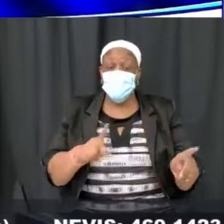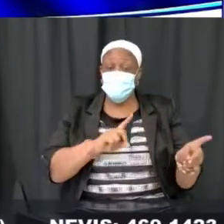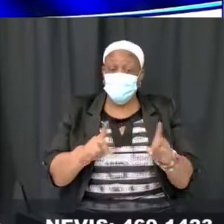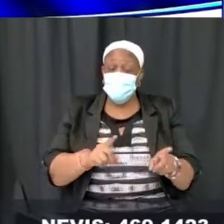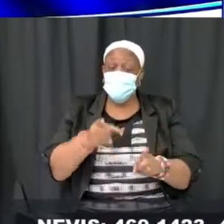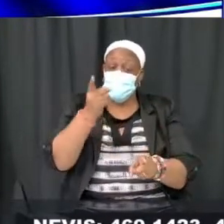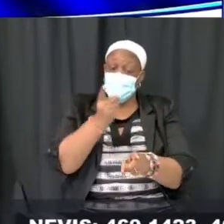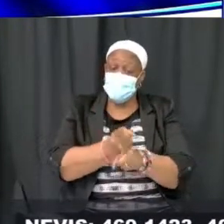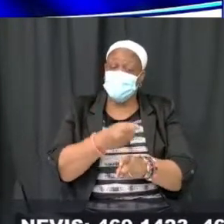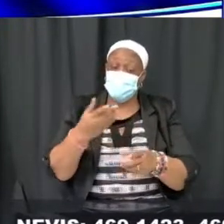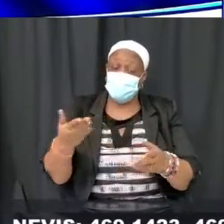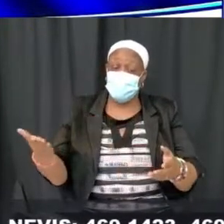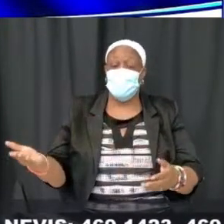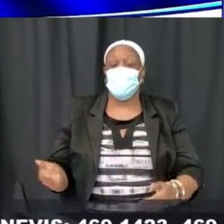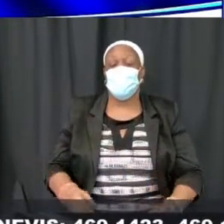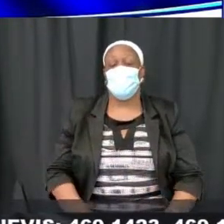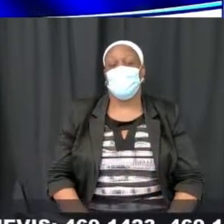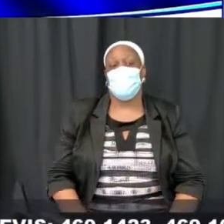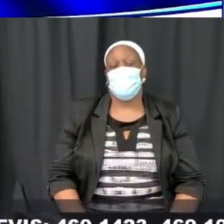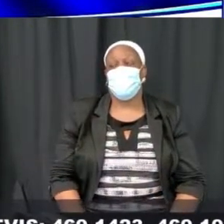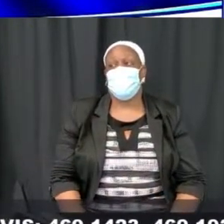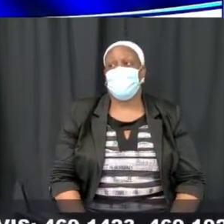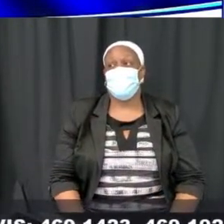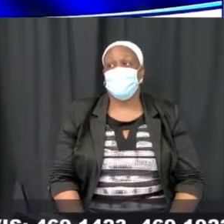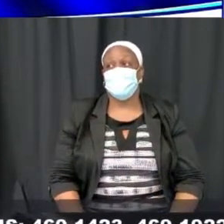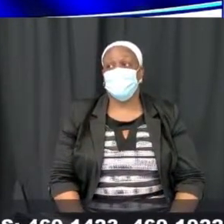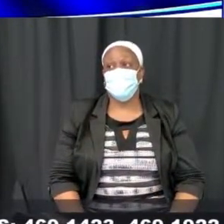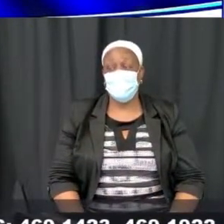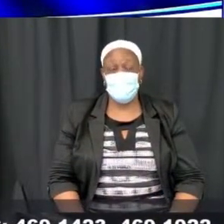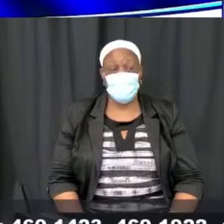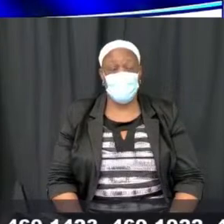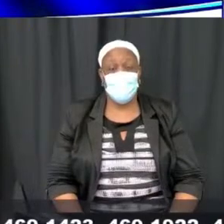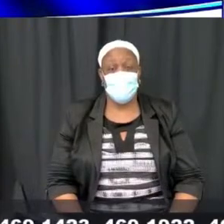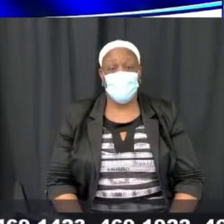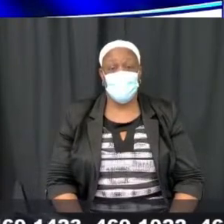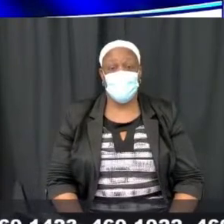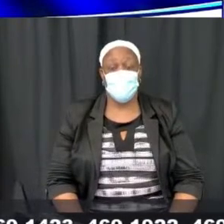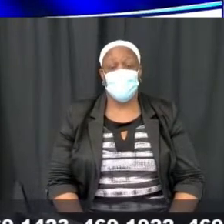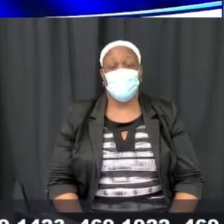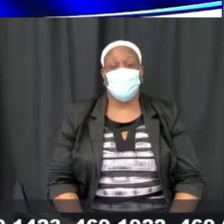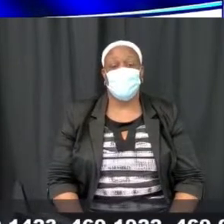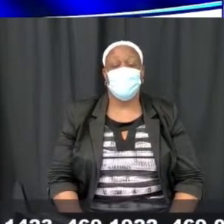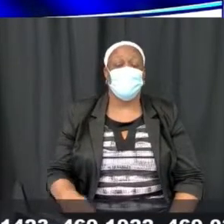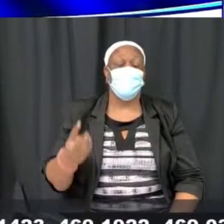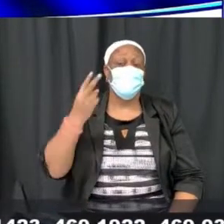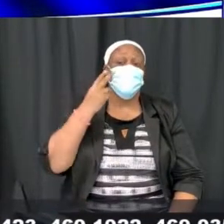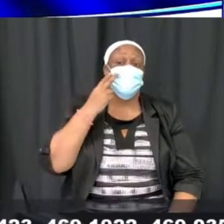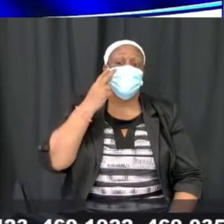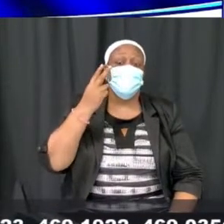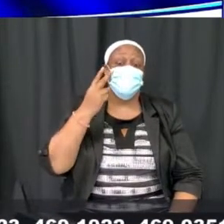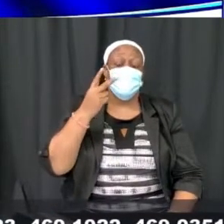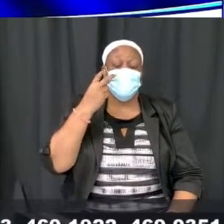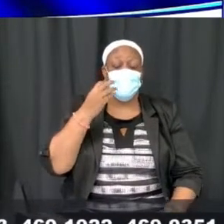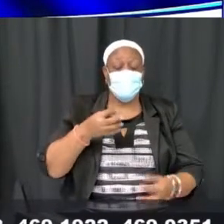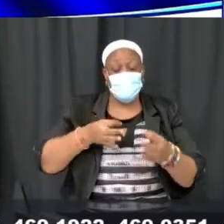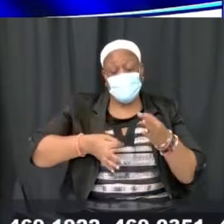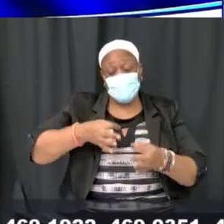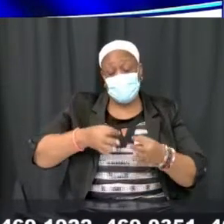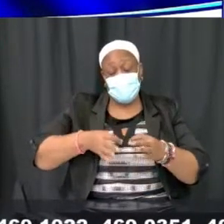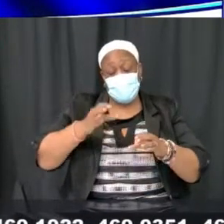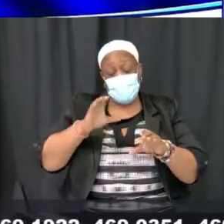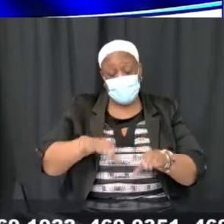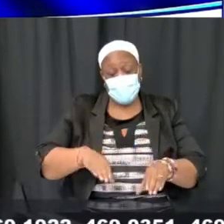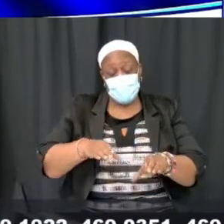Within the entertainment sector, we looked at also the gaming sector, the casinos. We have a number of casinos, and we know